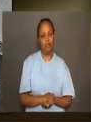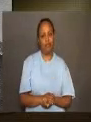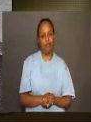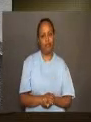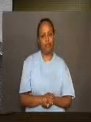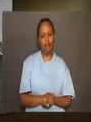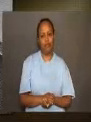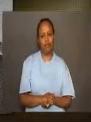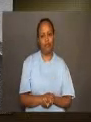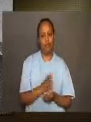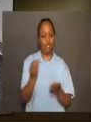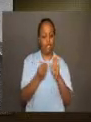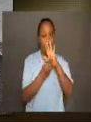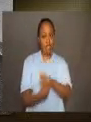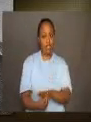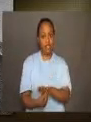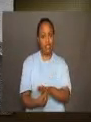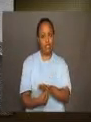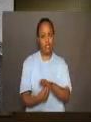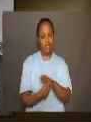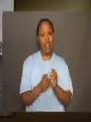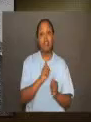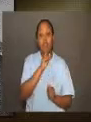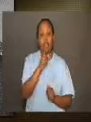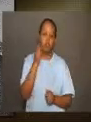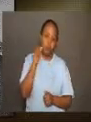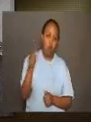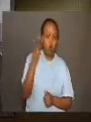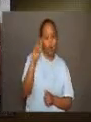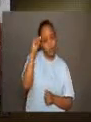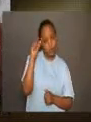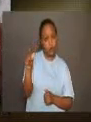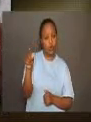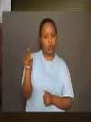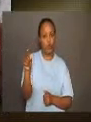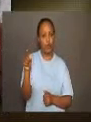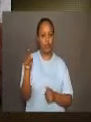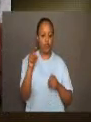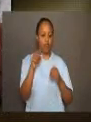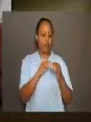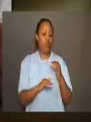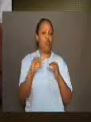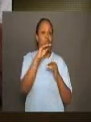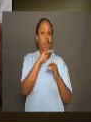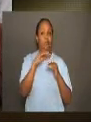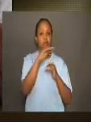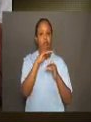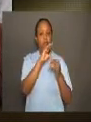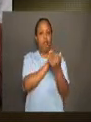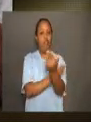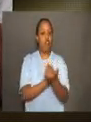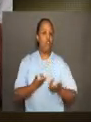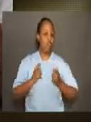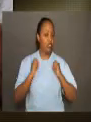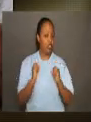As soon as the dictator realizes that he or she has supreme power, the